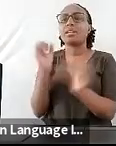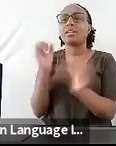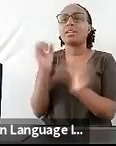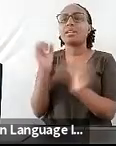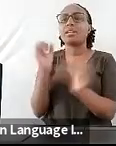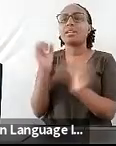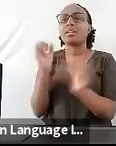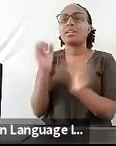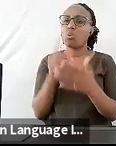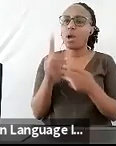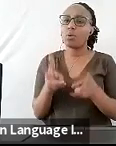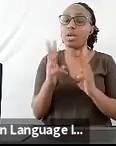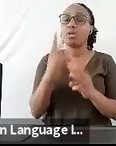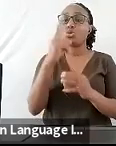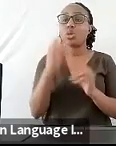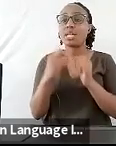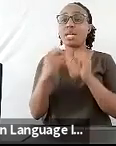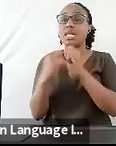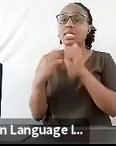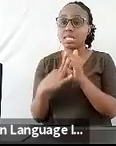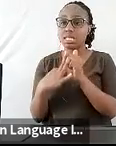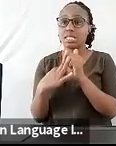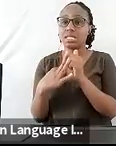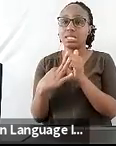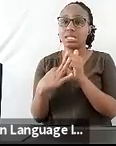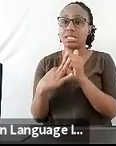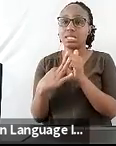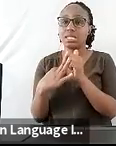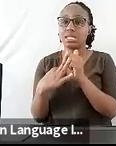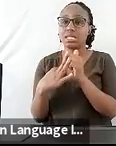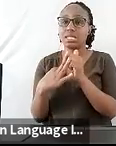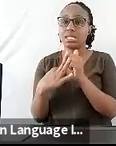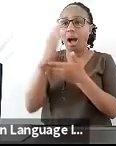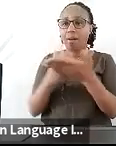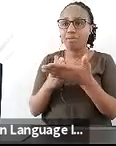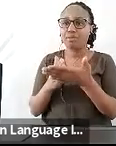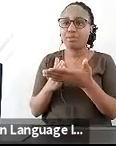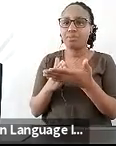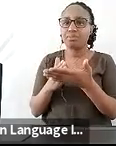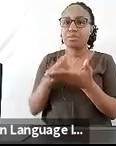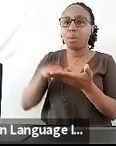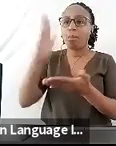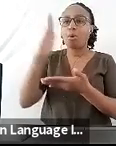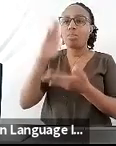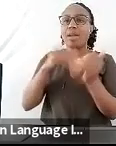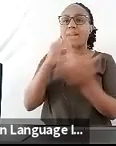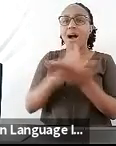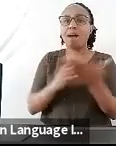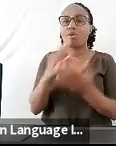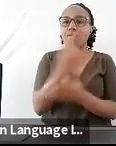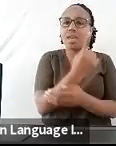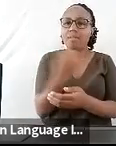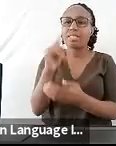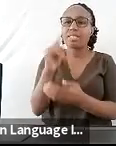2018, I think it was half or just more than half of every single African applicant who tried to go to the African